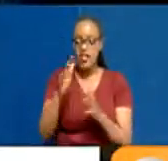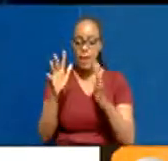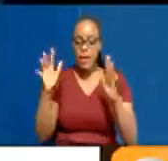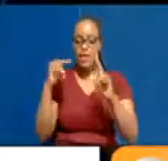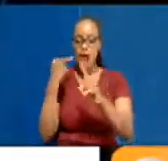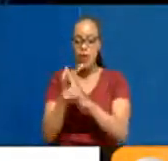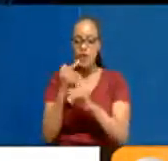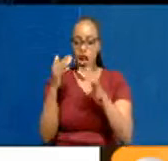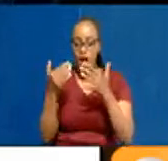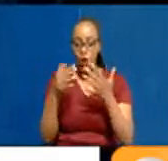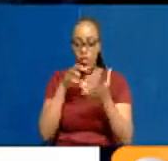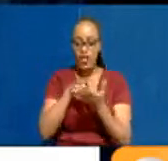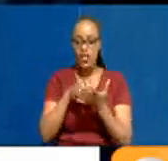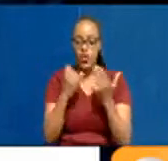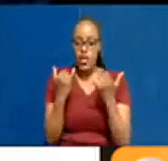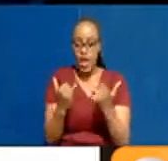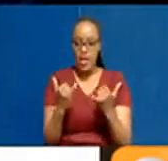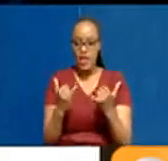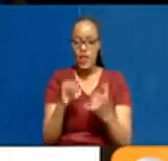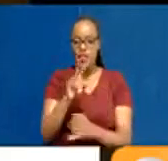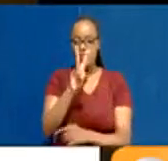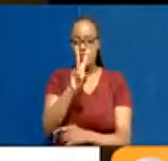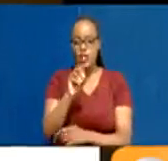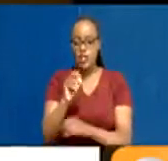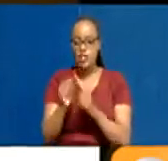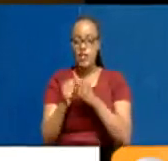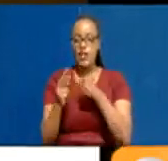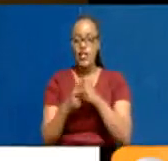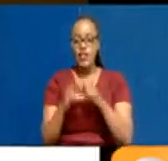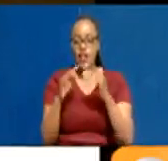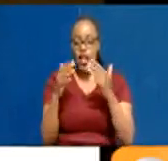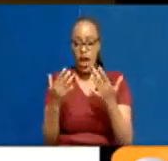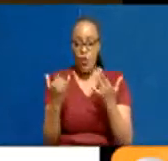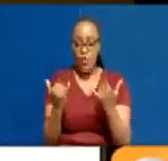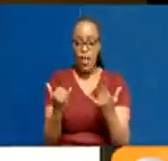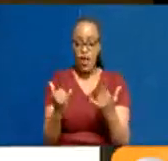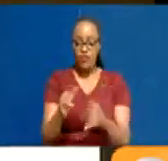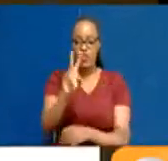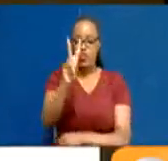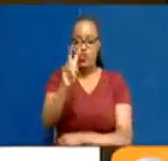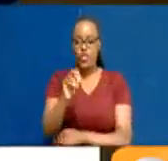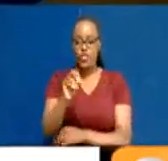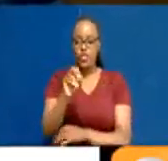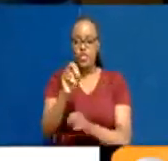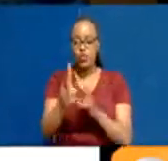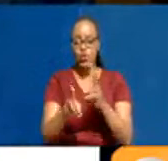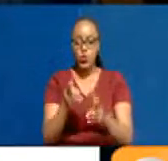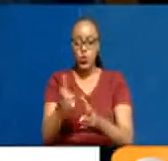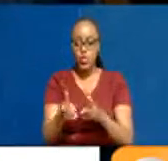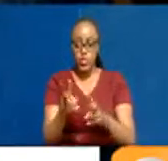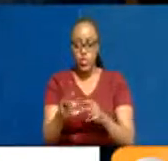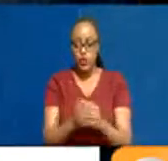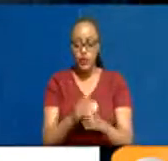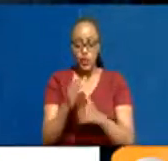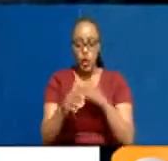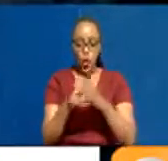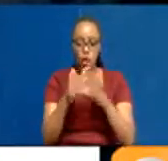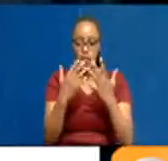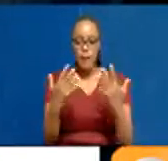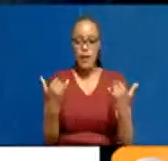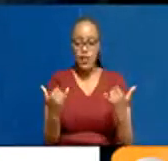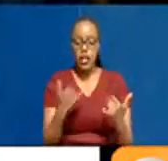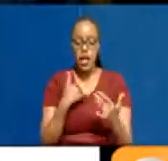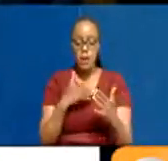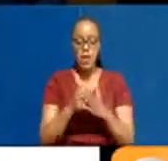difference between how the situation was here in 2017 and how it is now in 2022. All the materials now